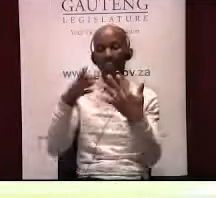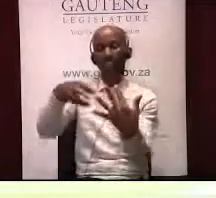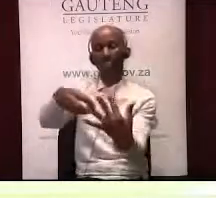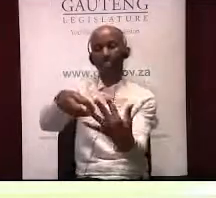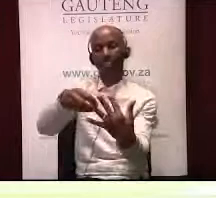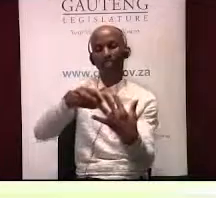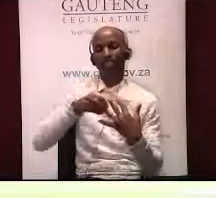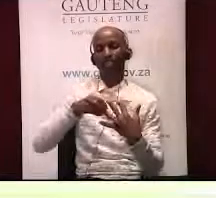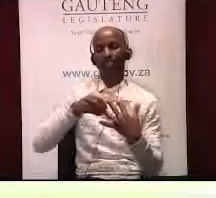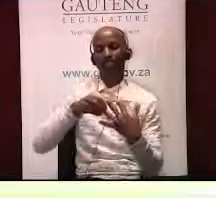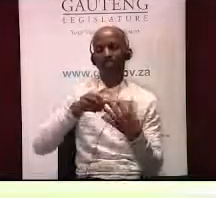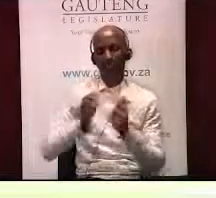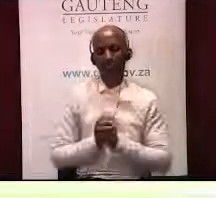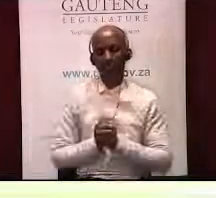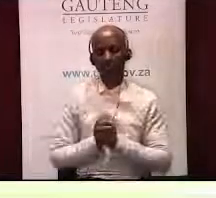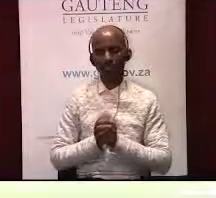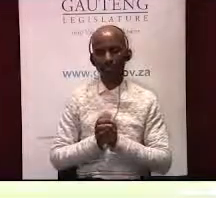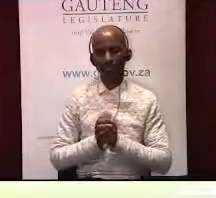invitation.